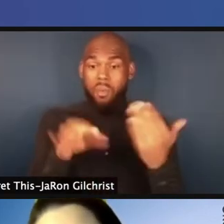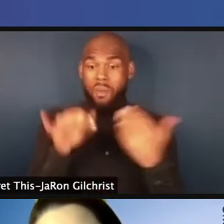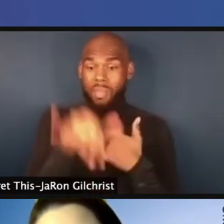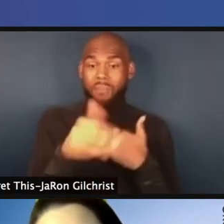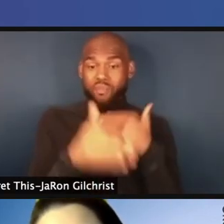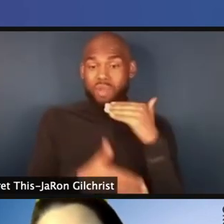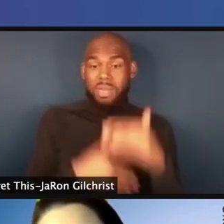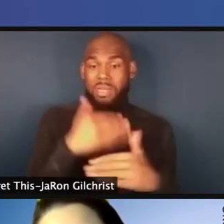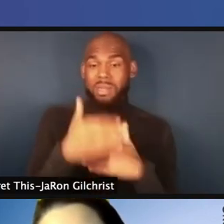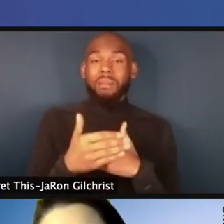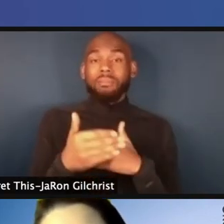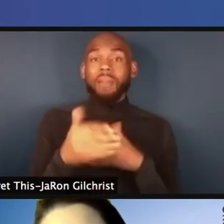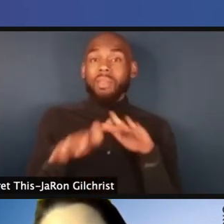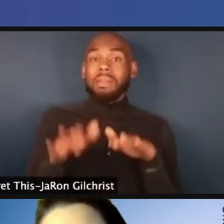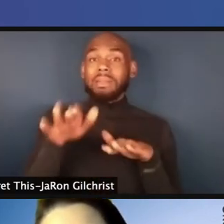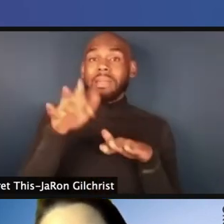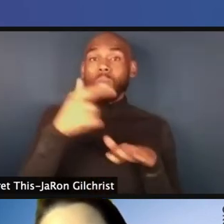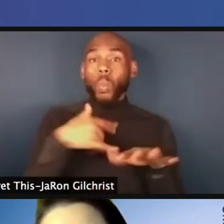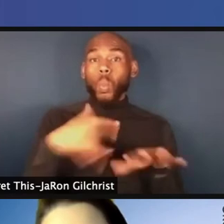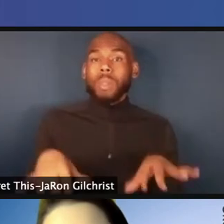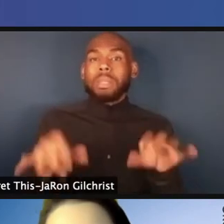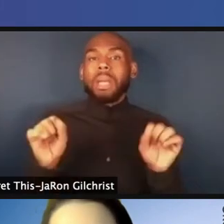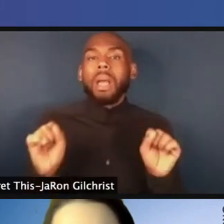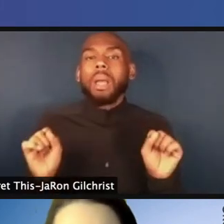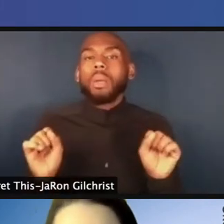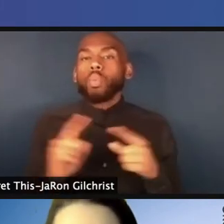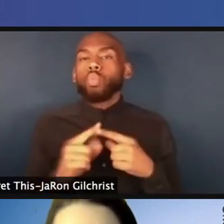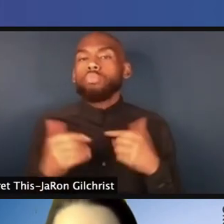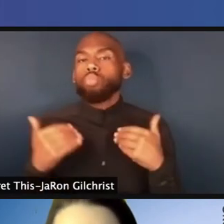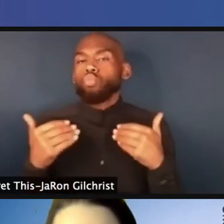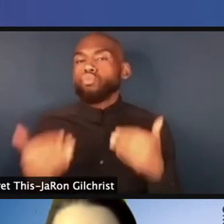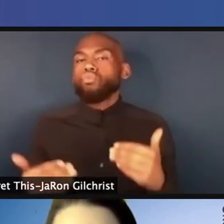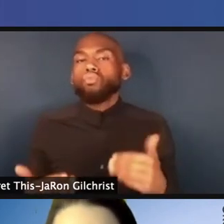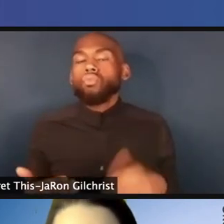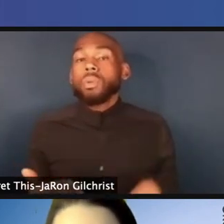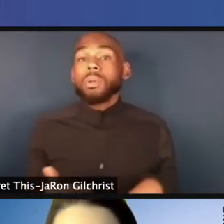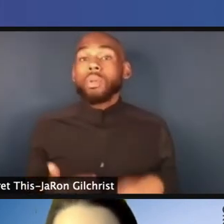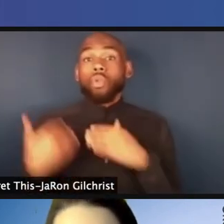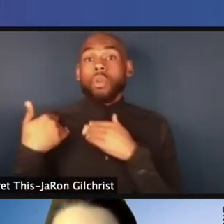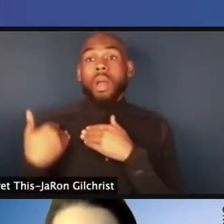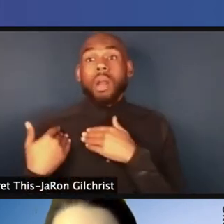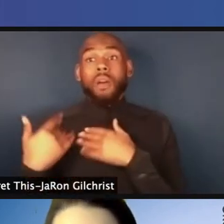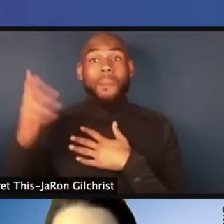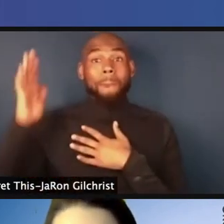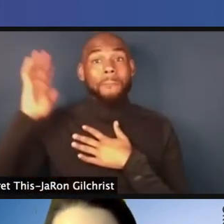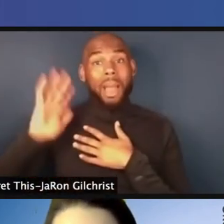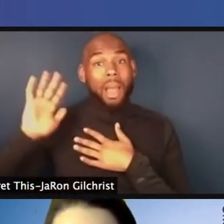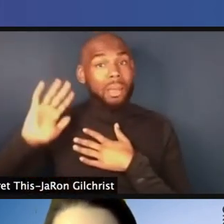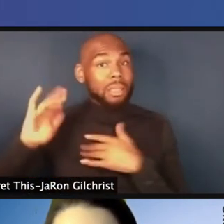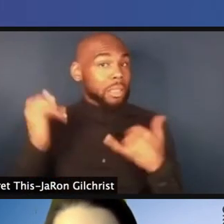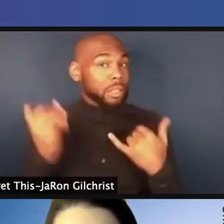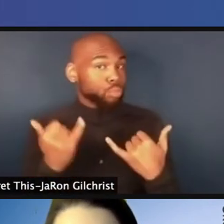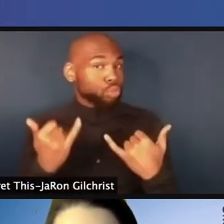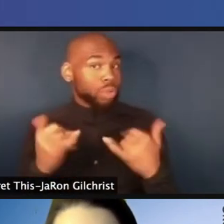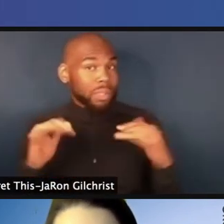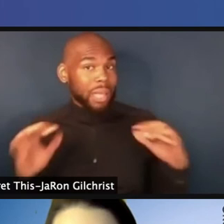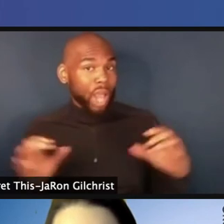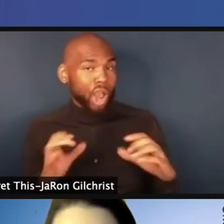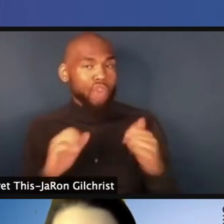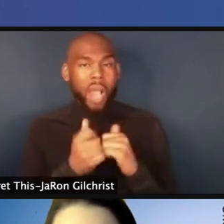of the steps that we take to move forward, is to hold ourselves accountable for past actions, present actions, and how we move forward into the